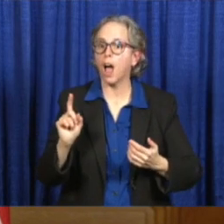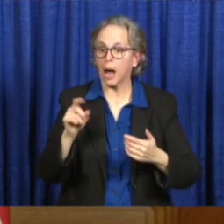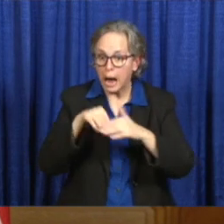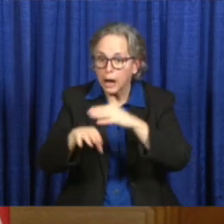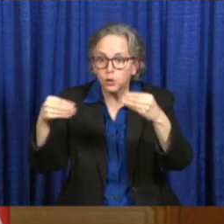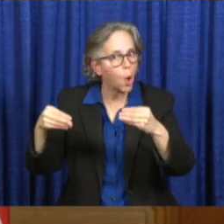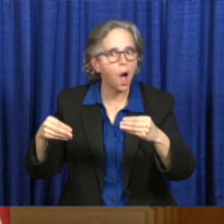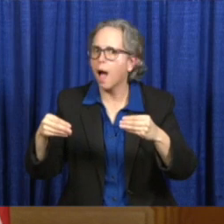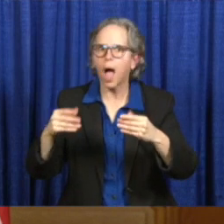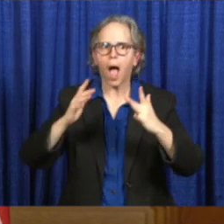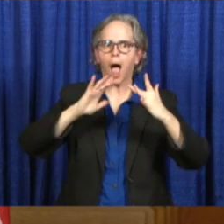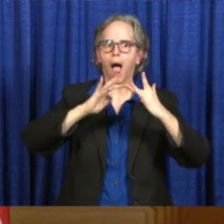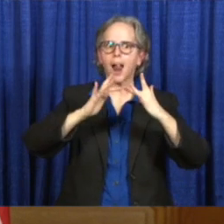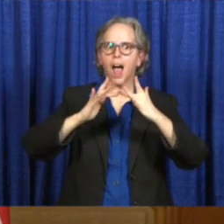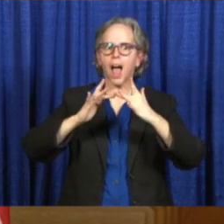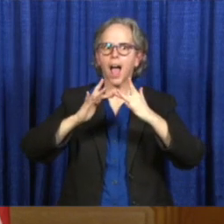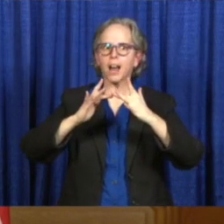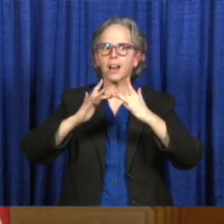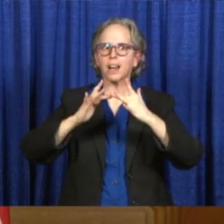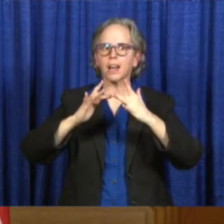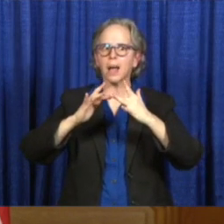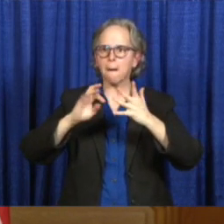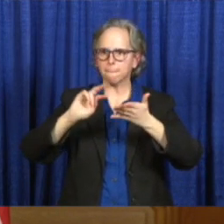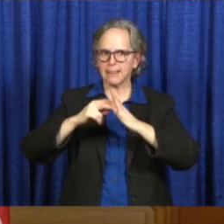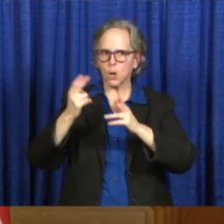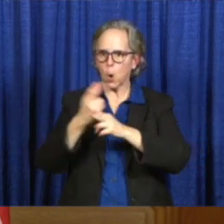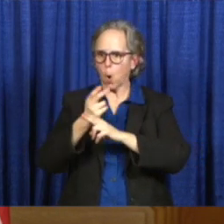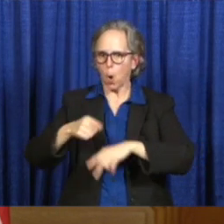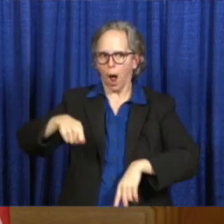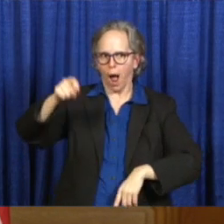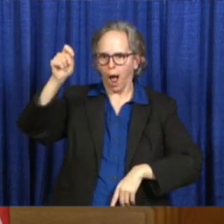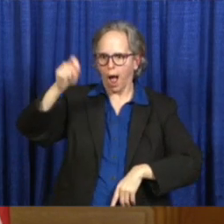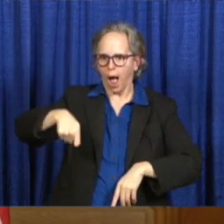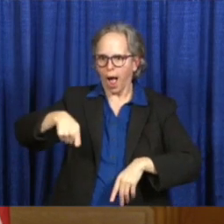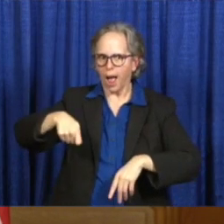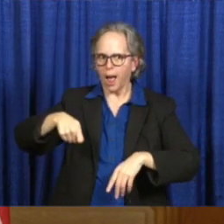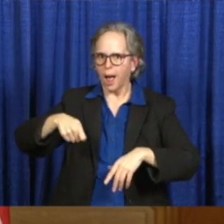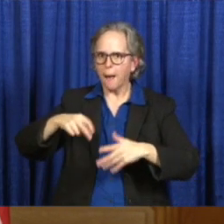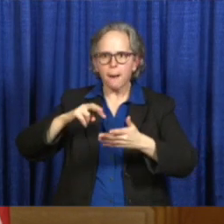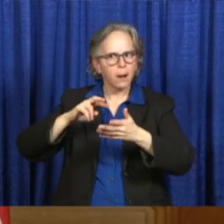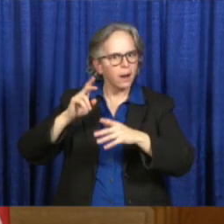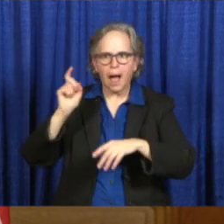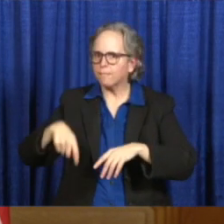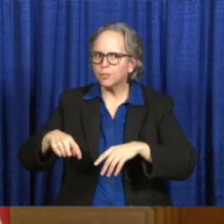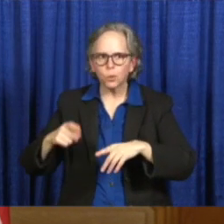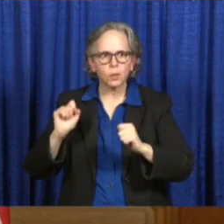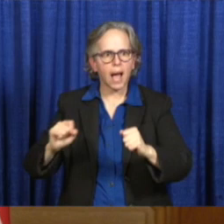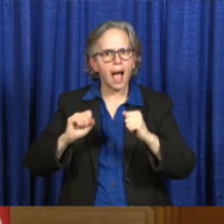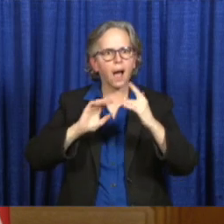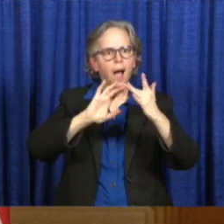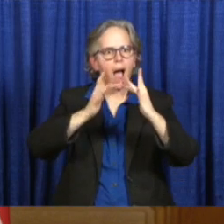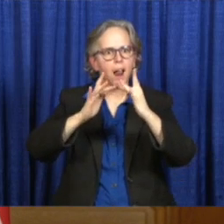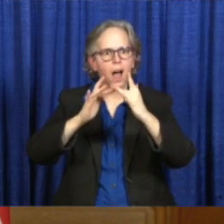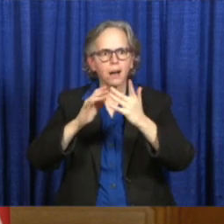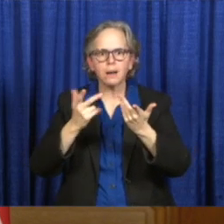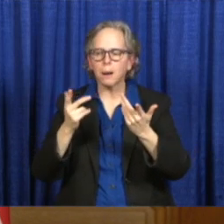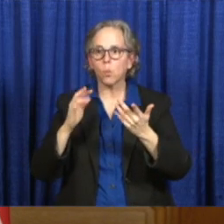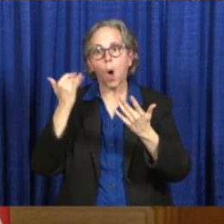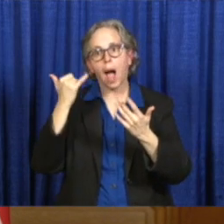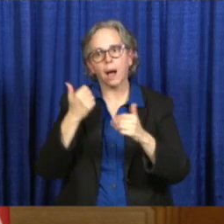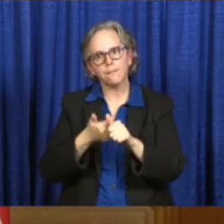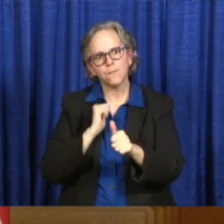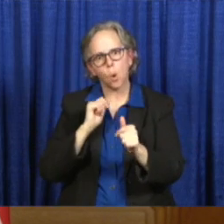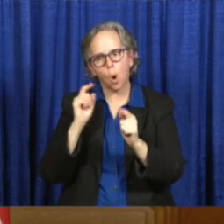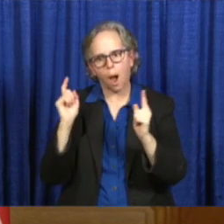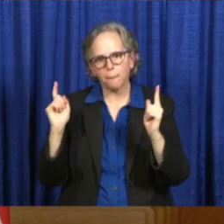entering the store at all. Again, trying to keep people apart from each other. Now with this